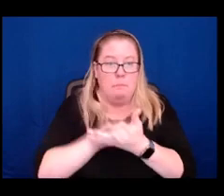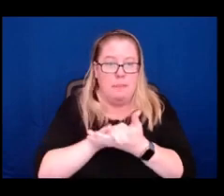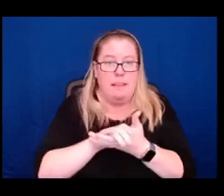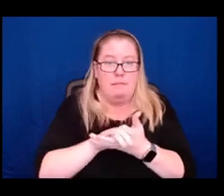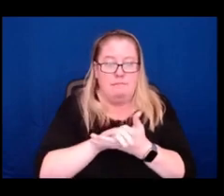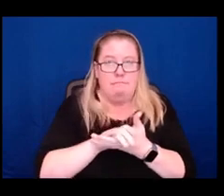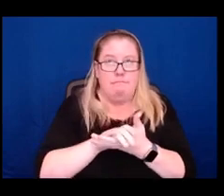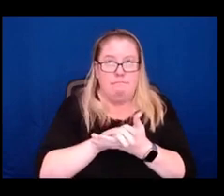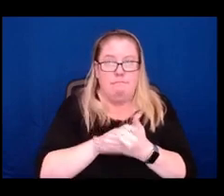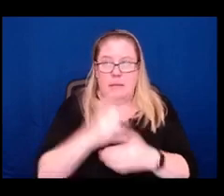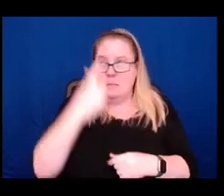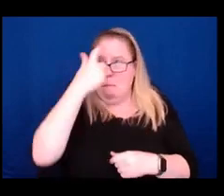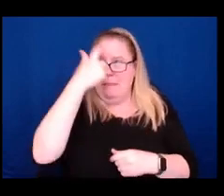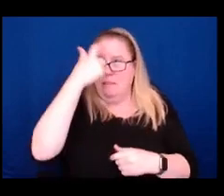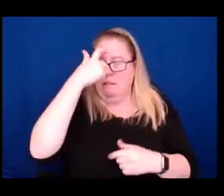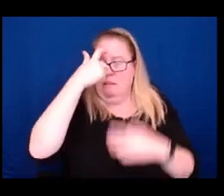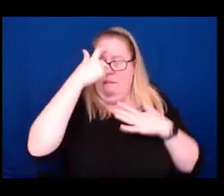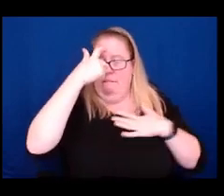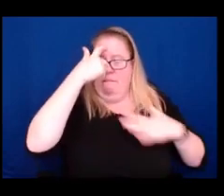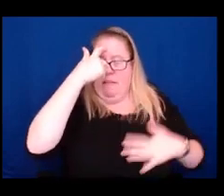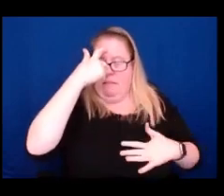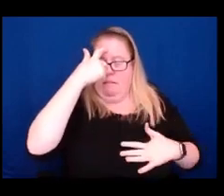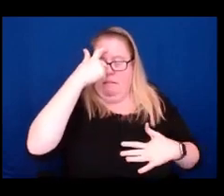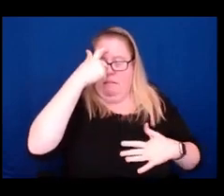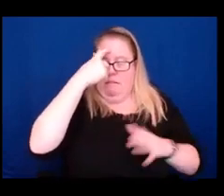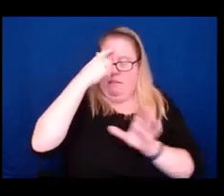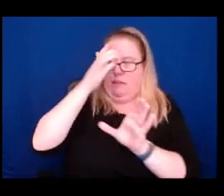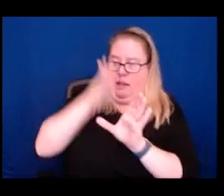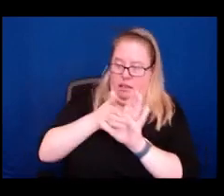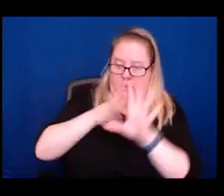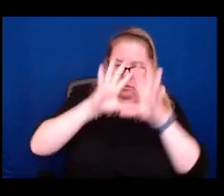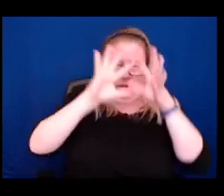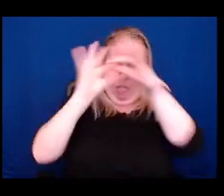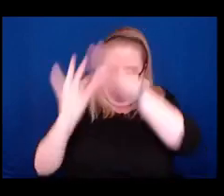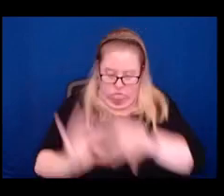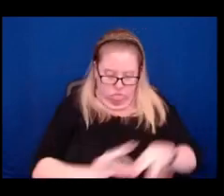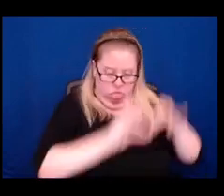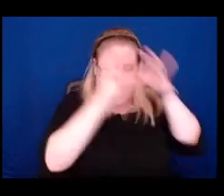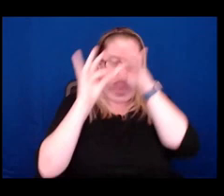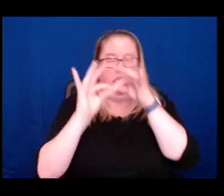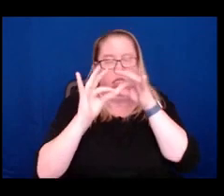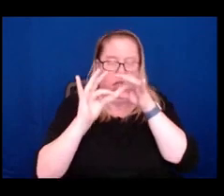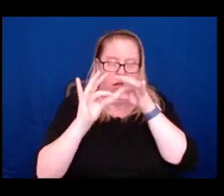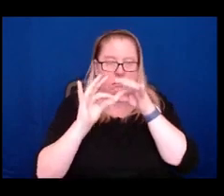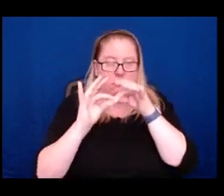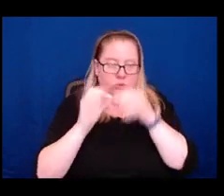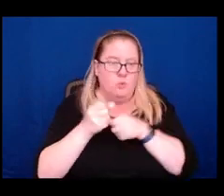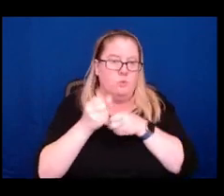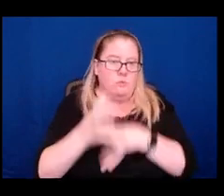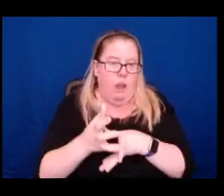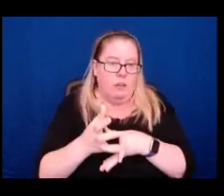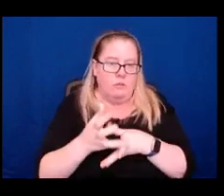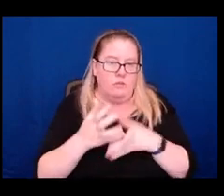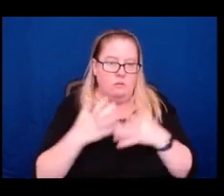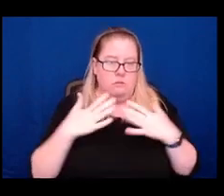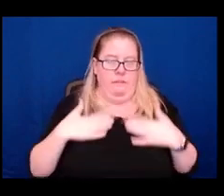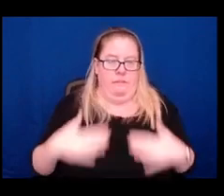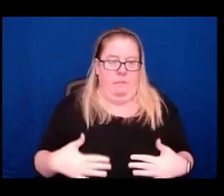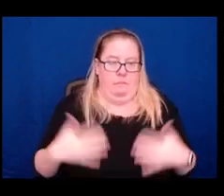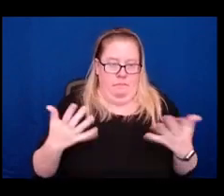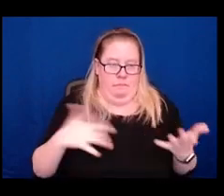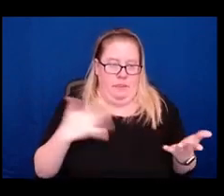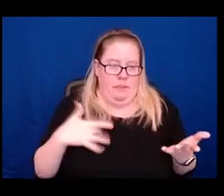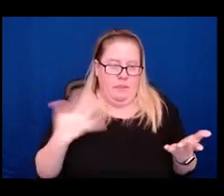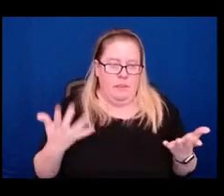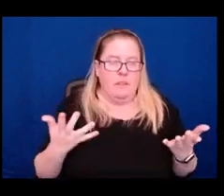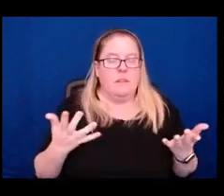that it's mental, it's physical, psychological. It all works together, you know. So I truly believe that.